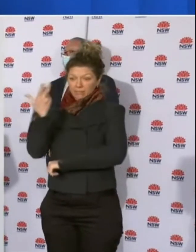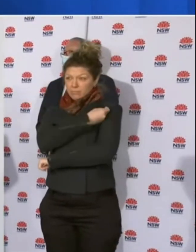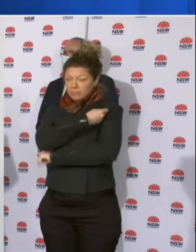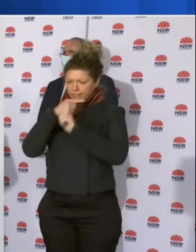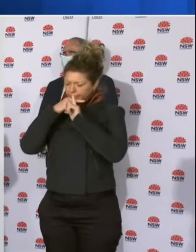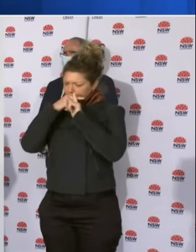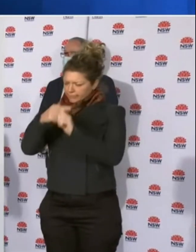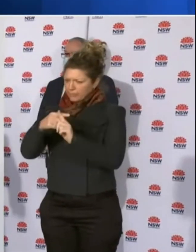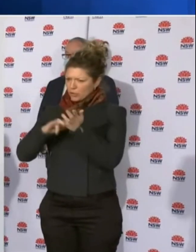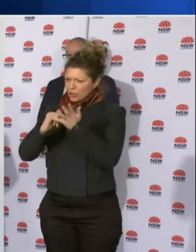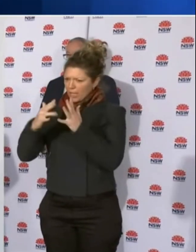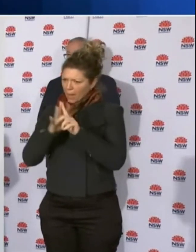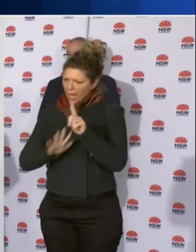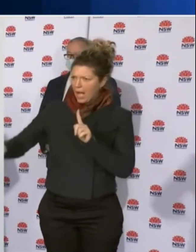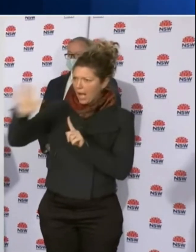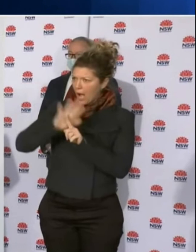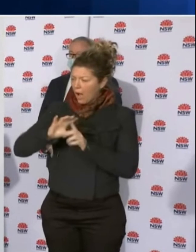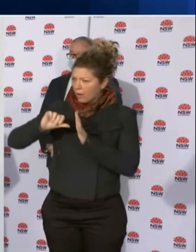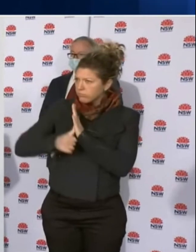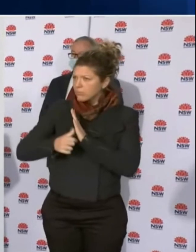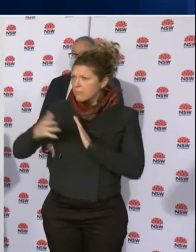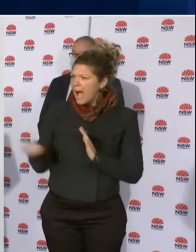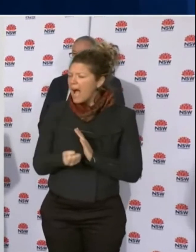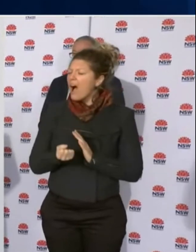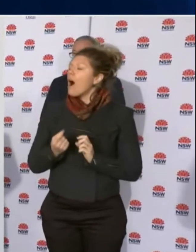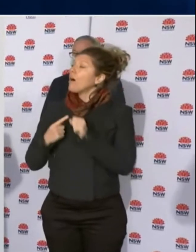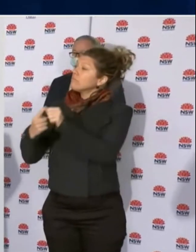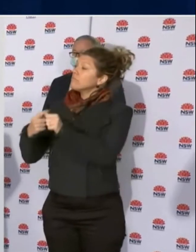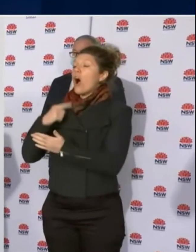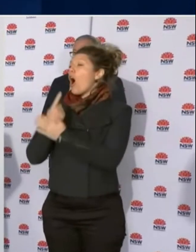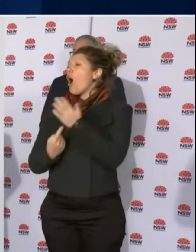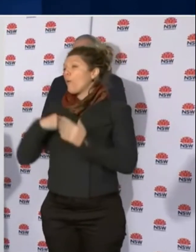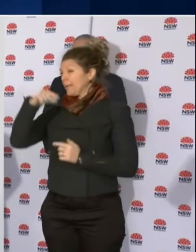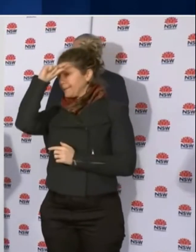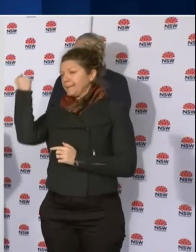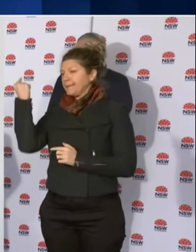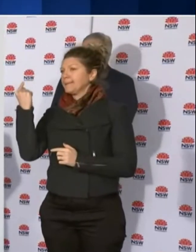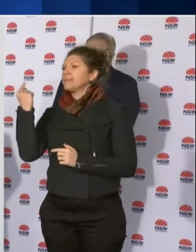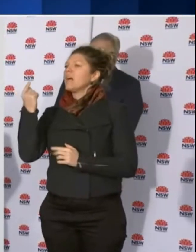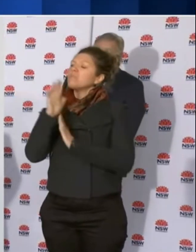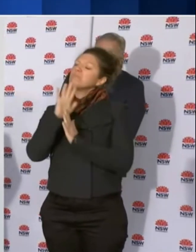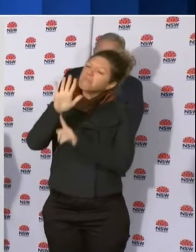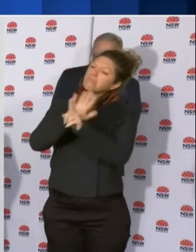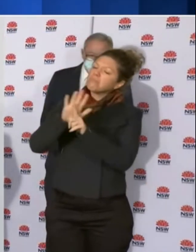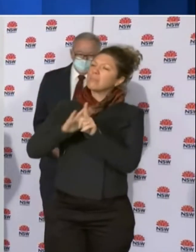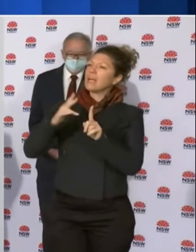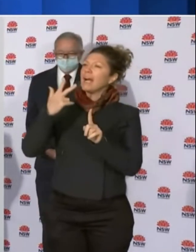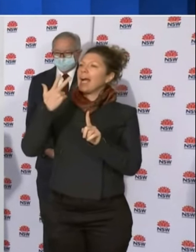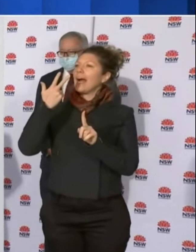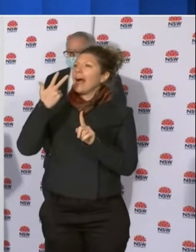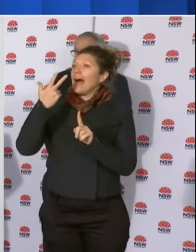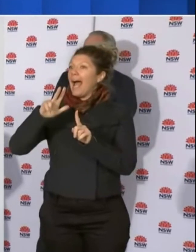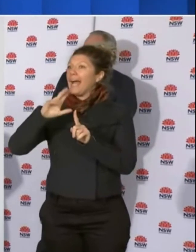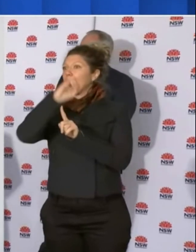was just an aspirational target we had set, which equates to about 80% of the adult population, or 62% of the population